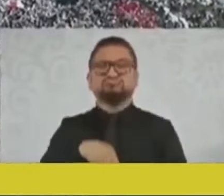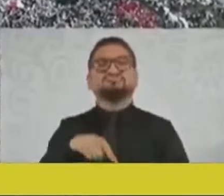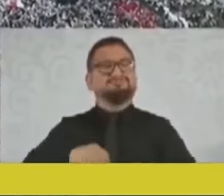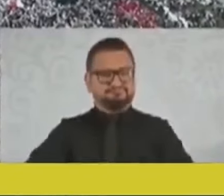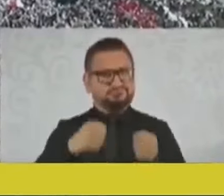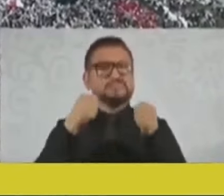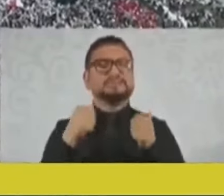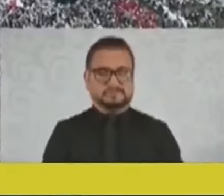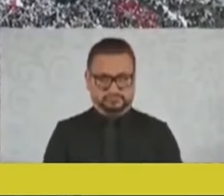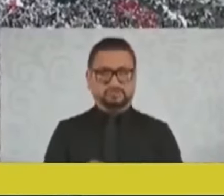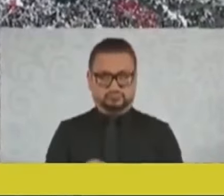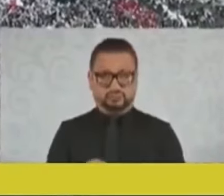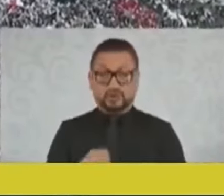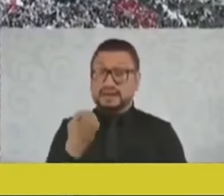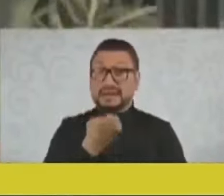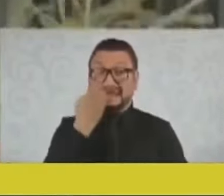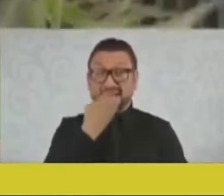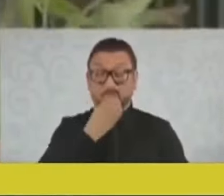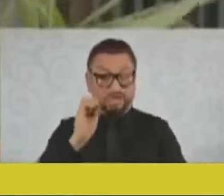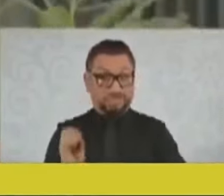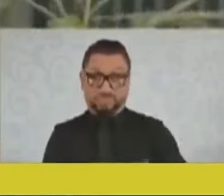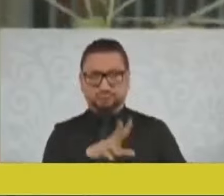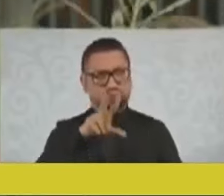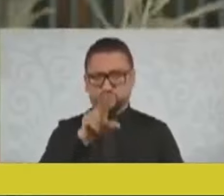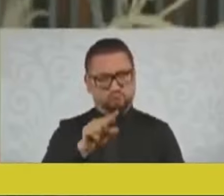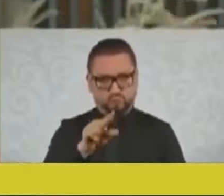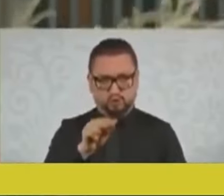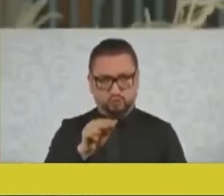a place to continue with a